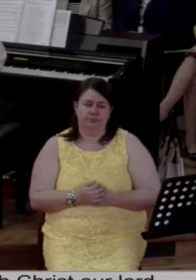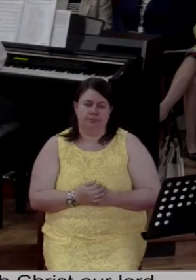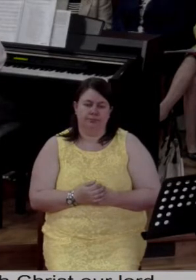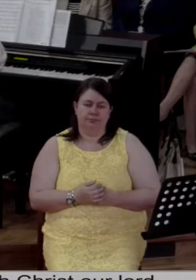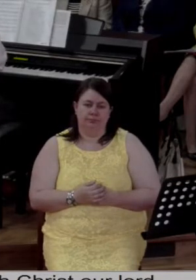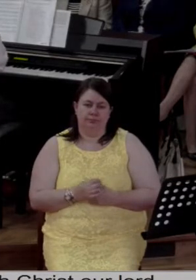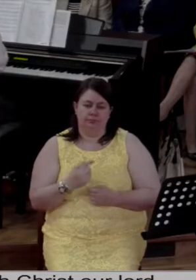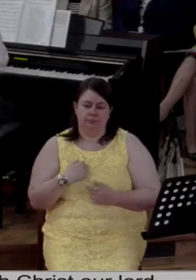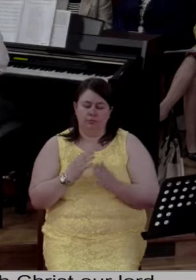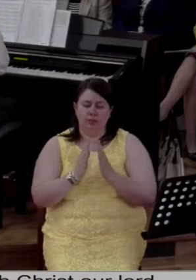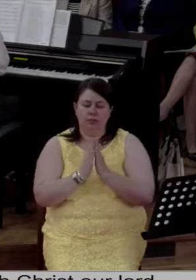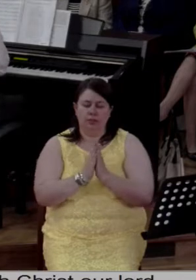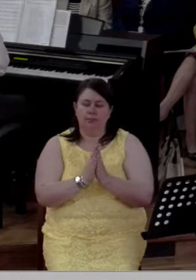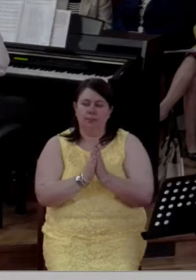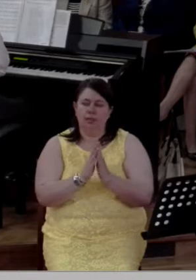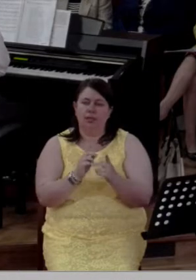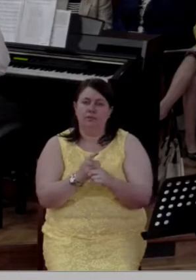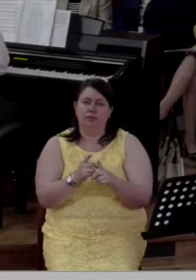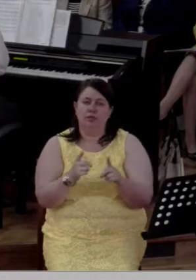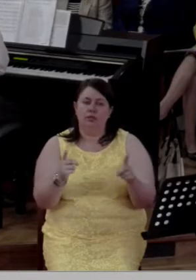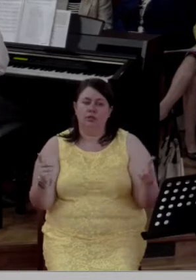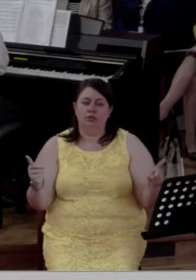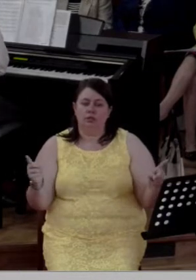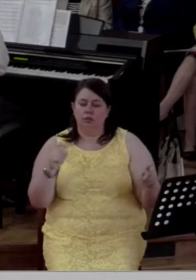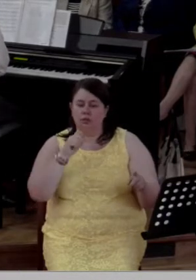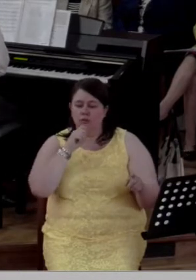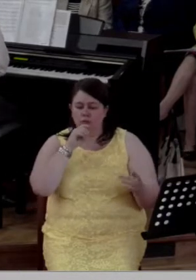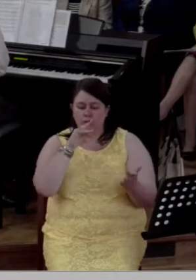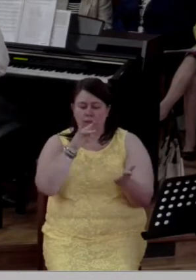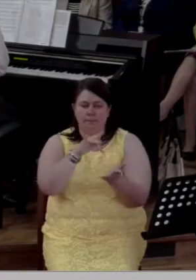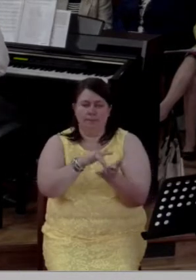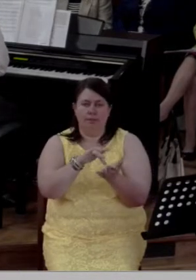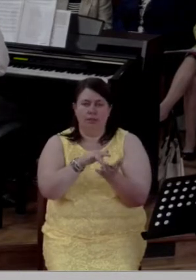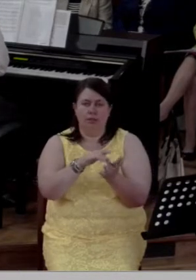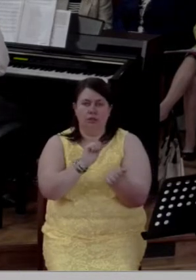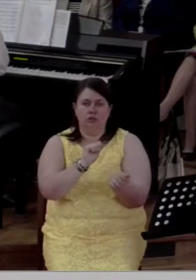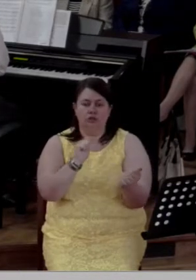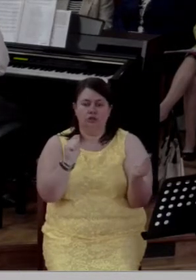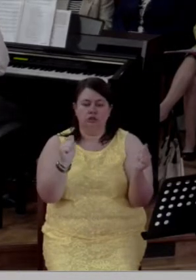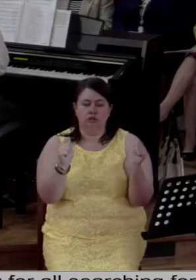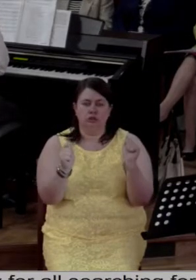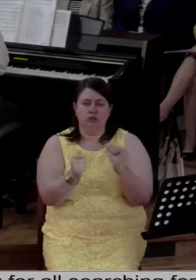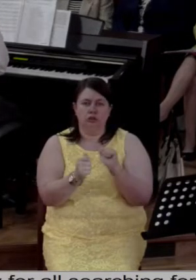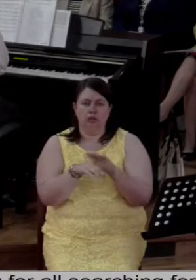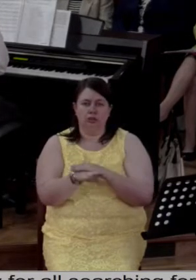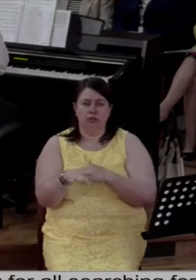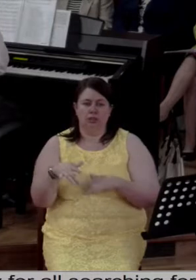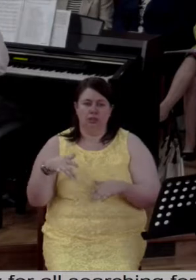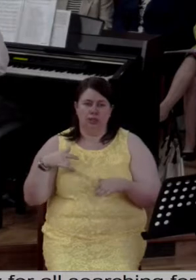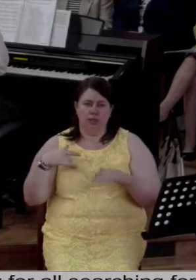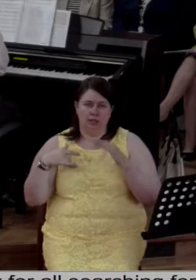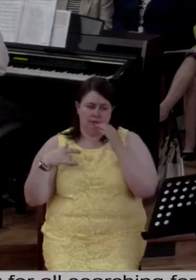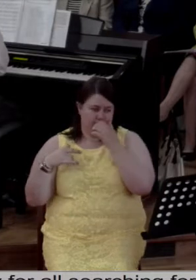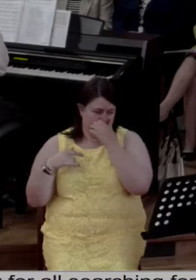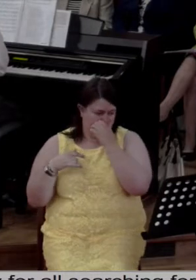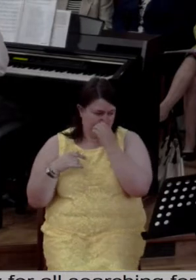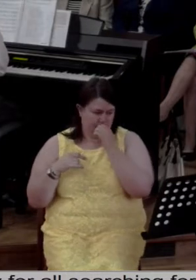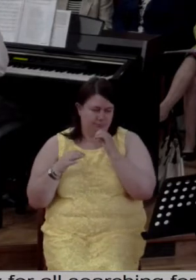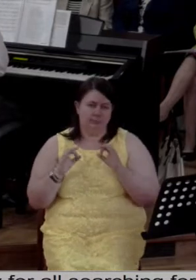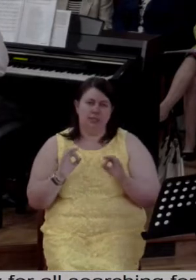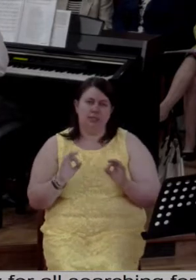We pray for those in the midst of change and upheaval in their lives, especially